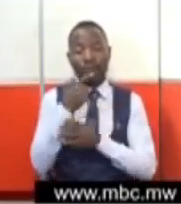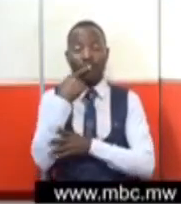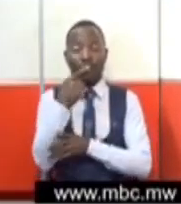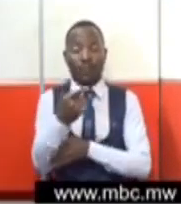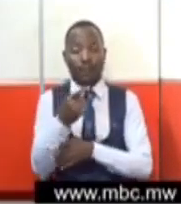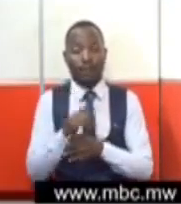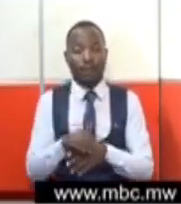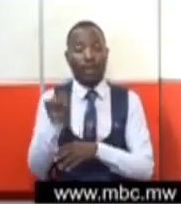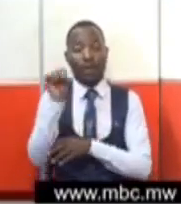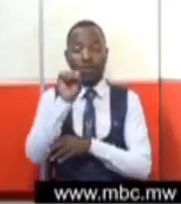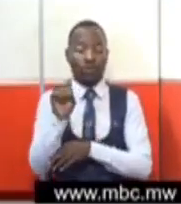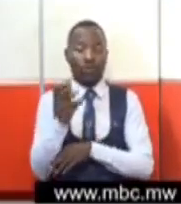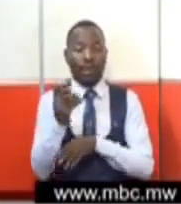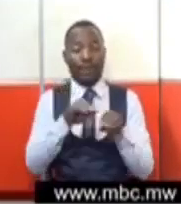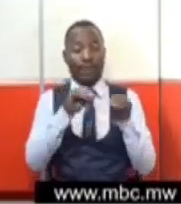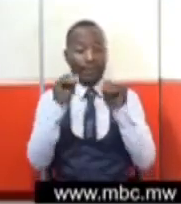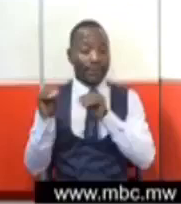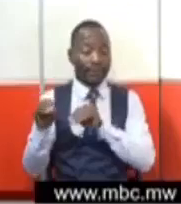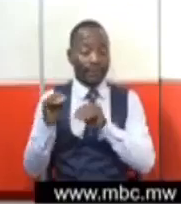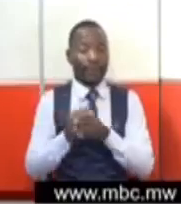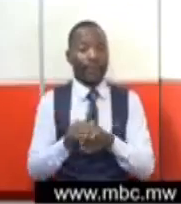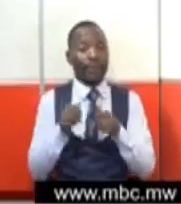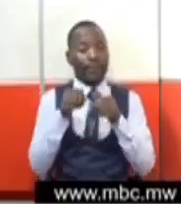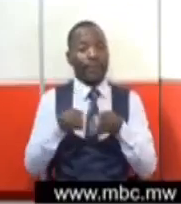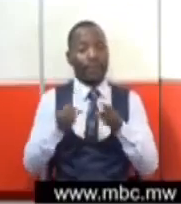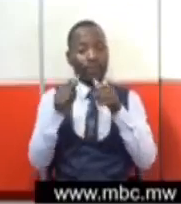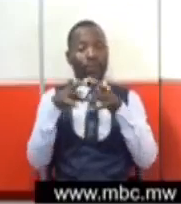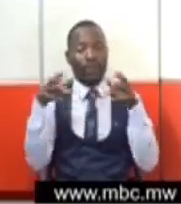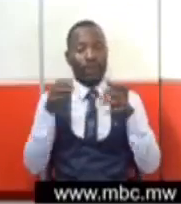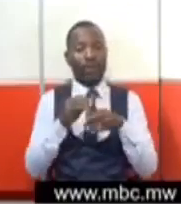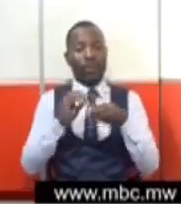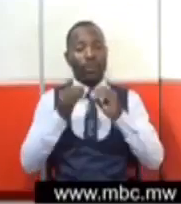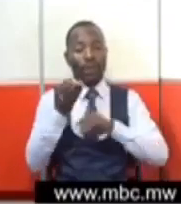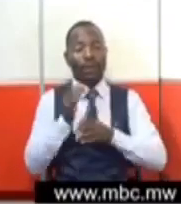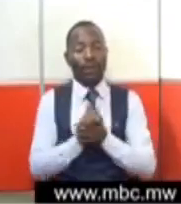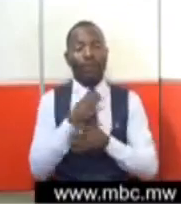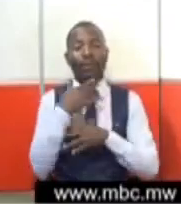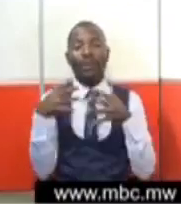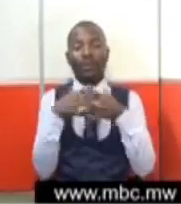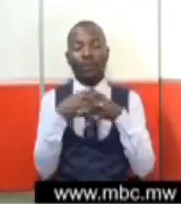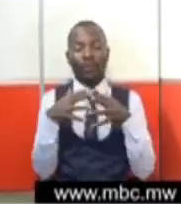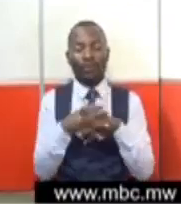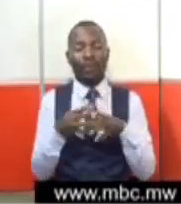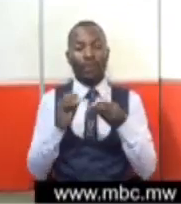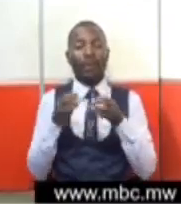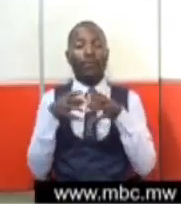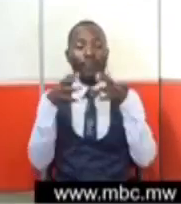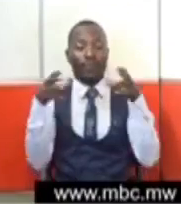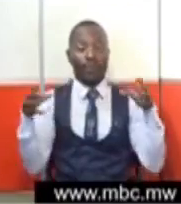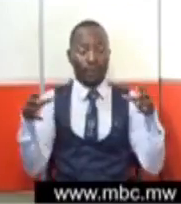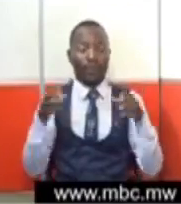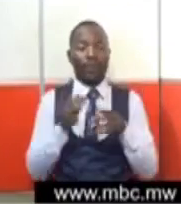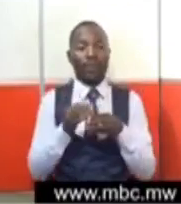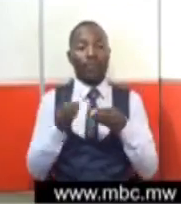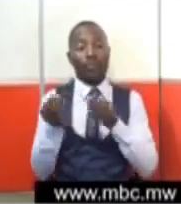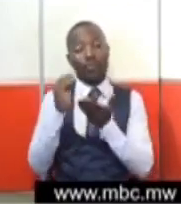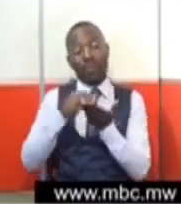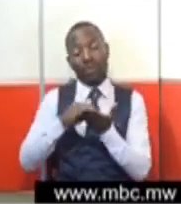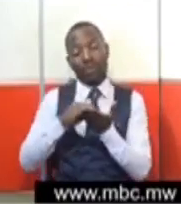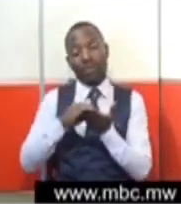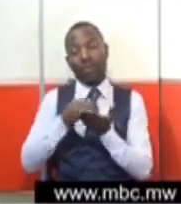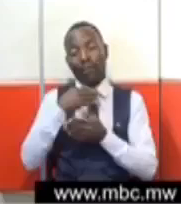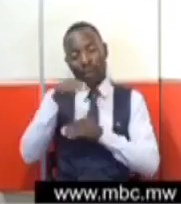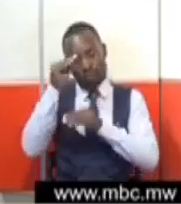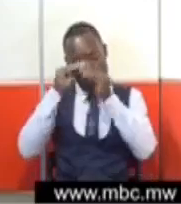the social cash transfer is the best way to go, and there is need to do more. And in doing more, we have to